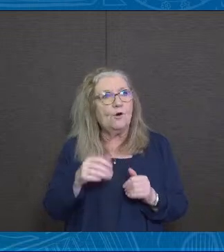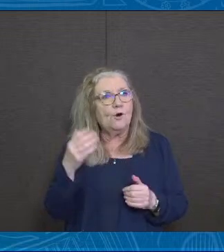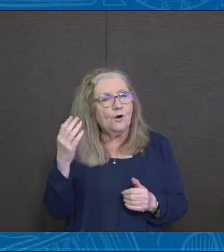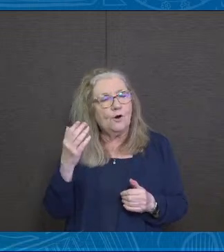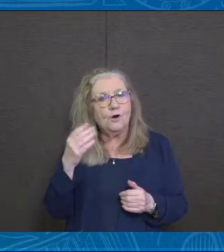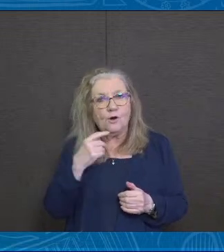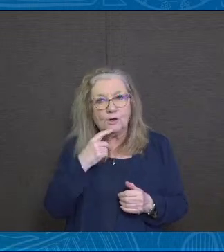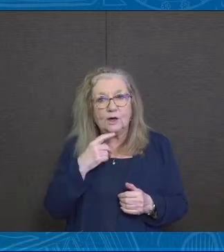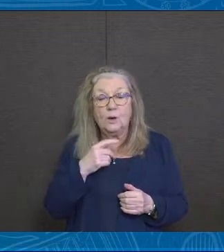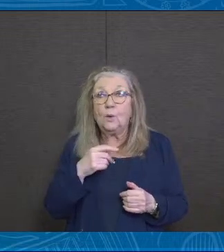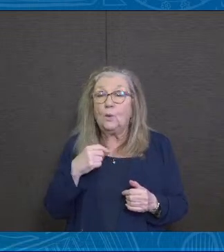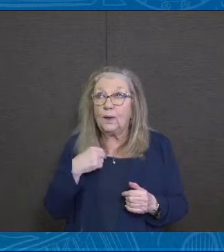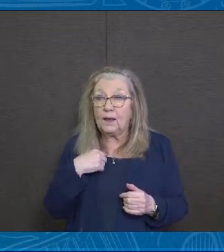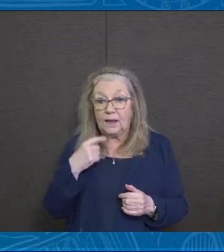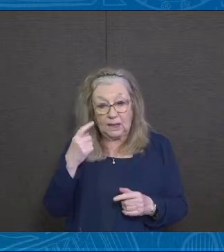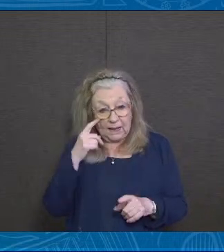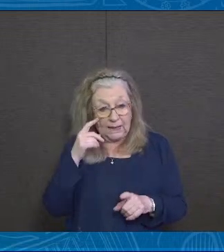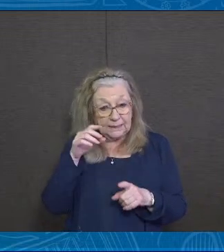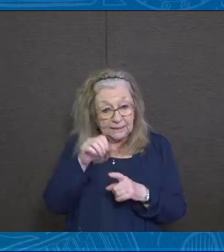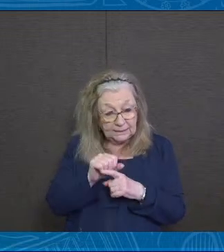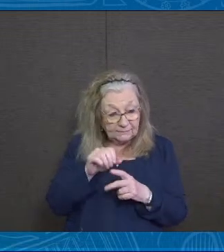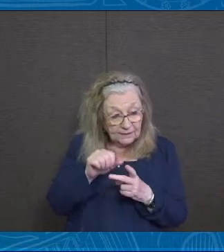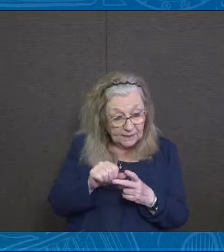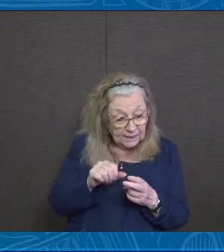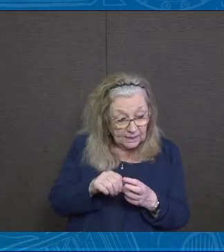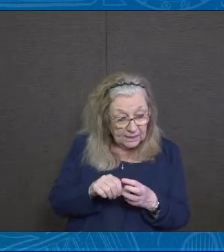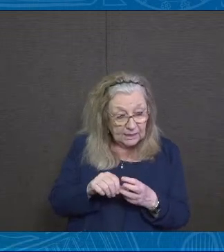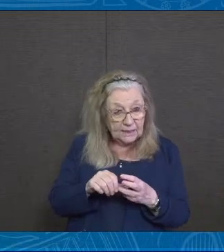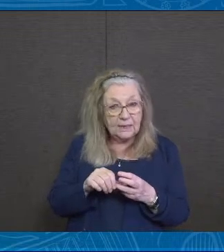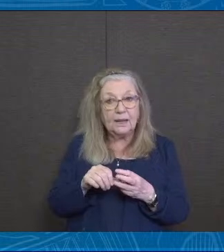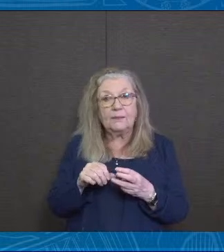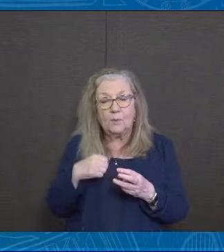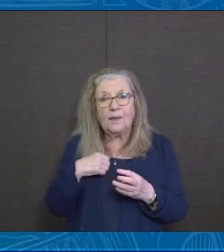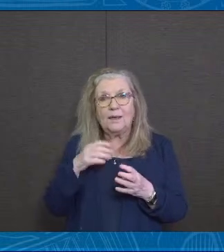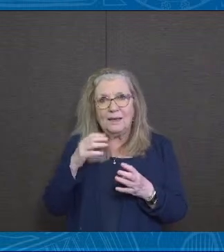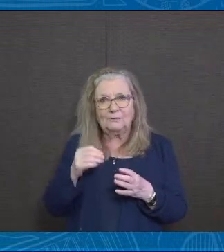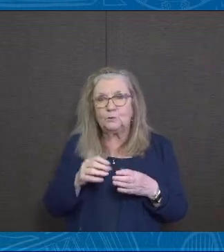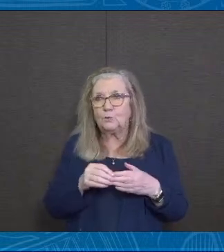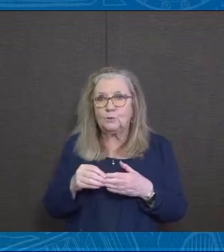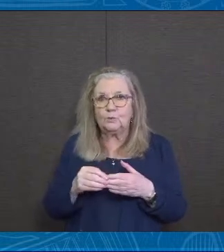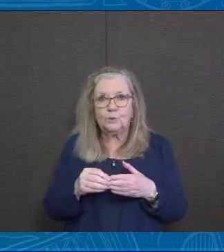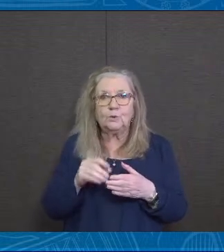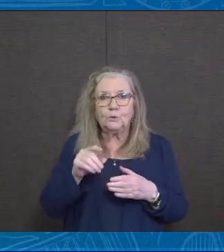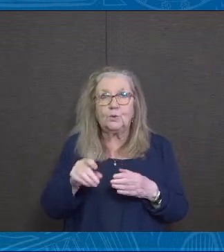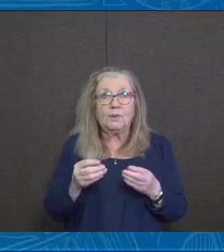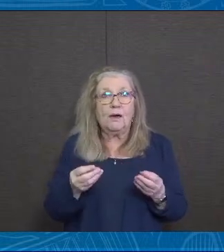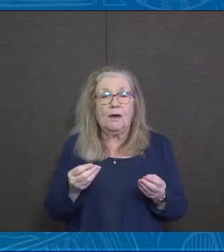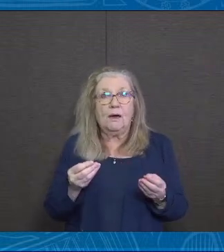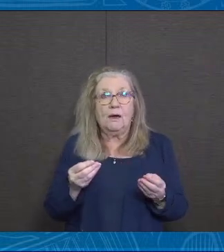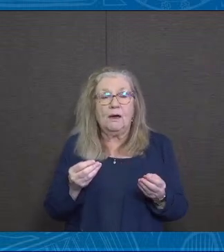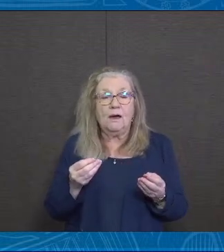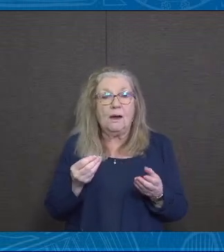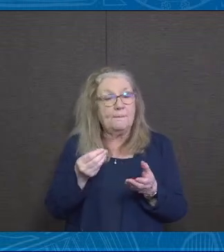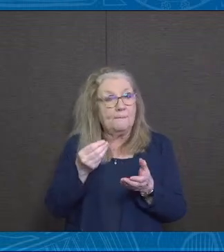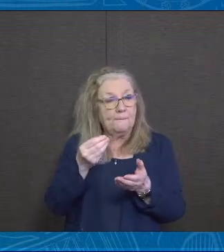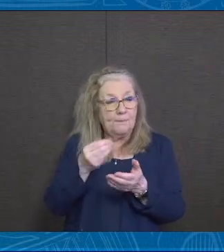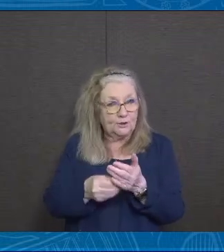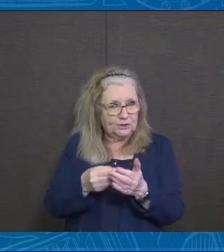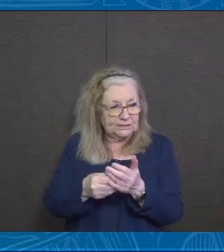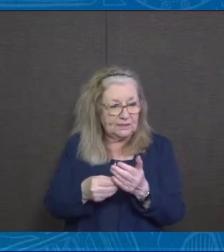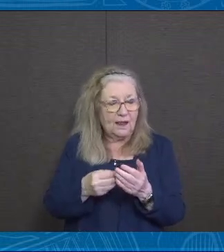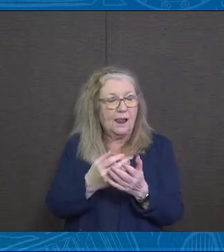is the pre-identified priority programs, the climate budget tagging, and I link them to the M&E of budgets. A lot of